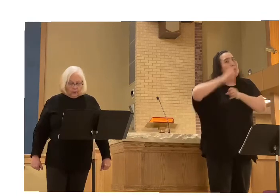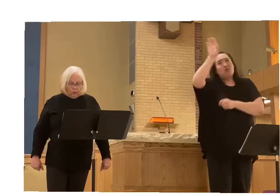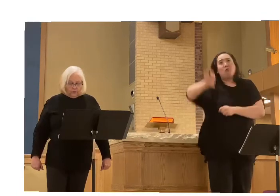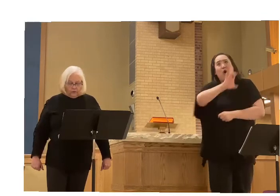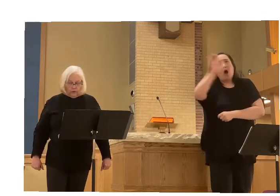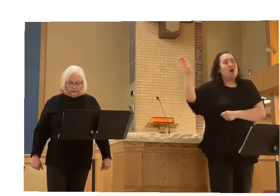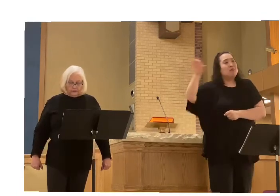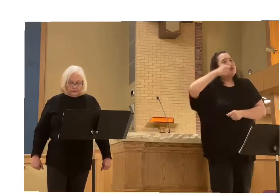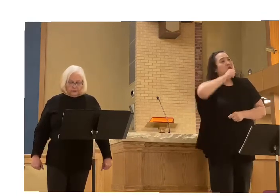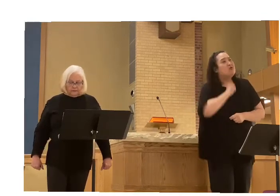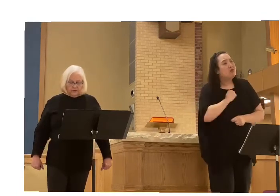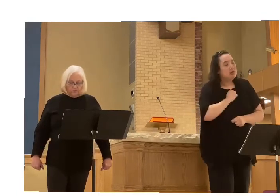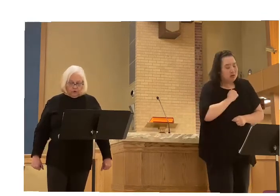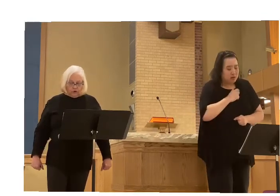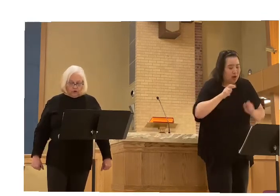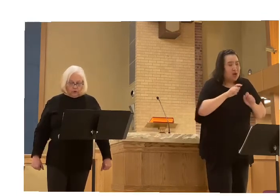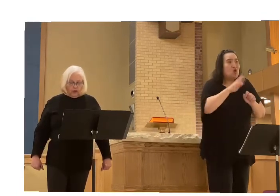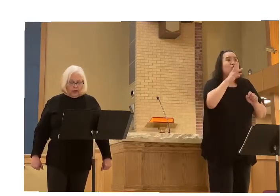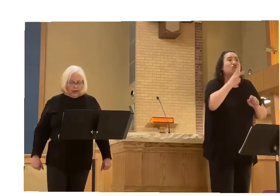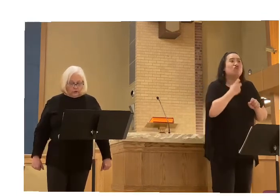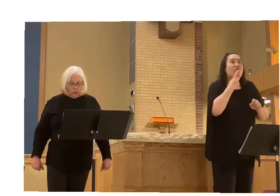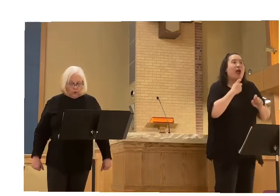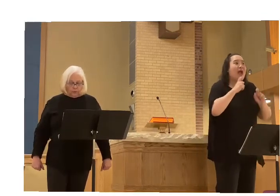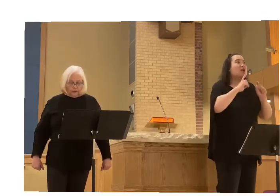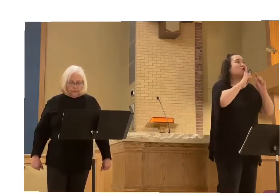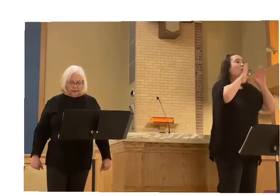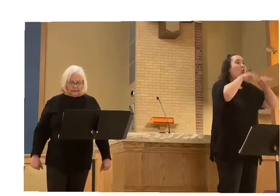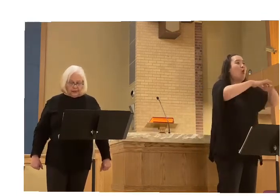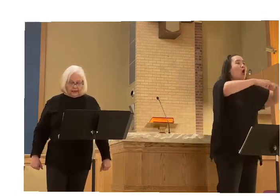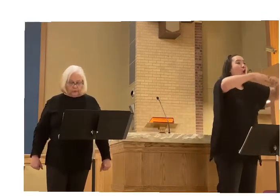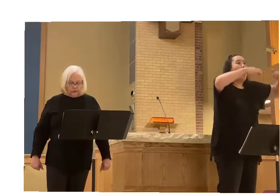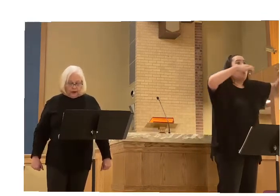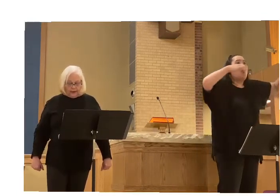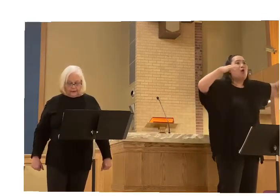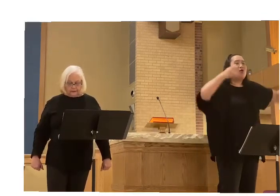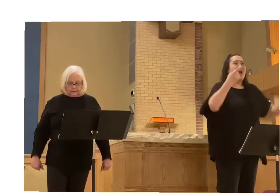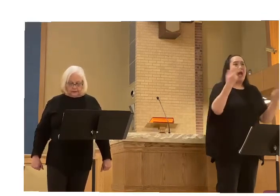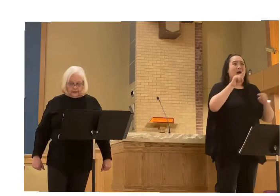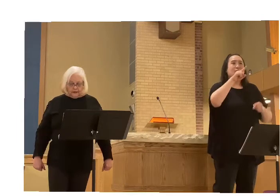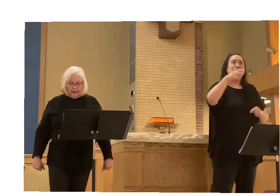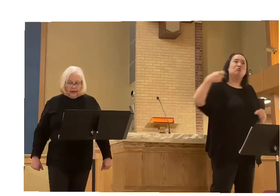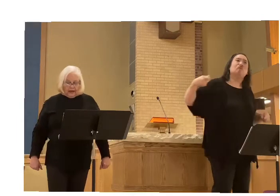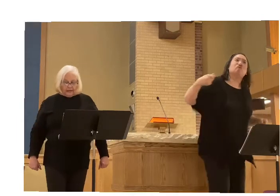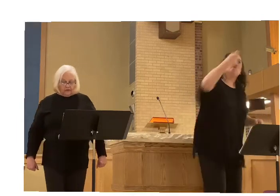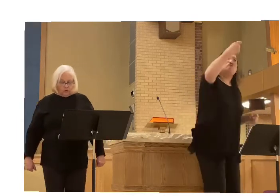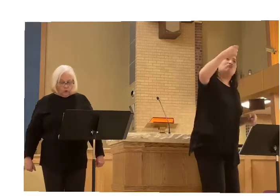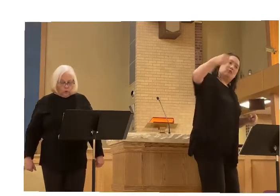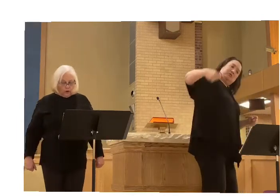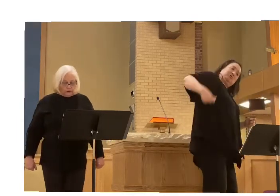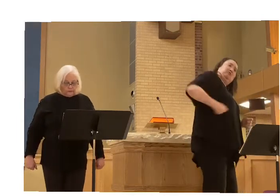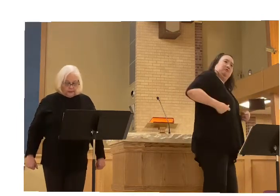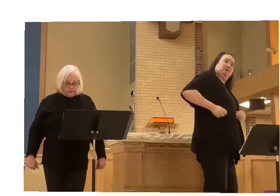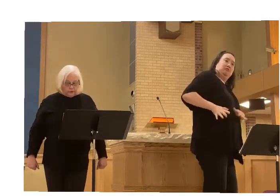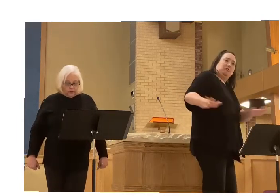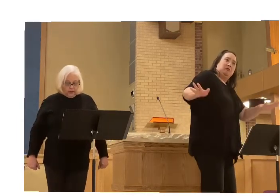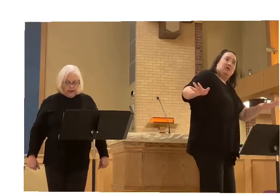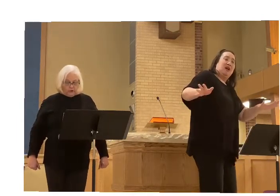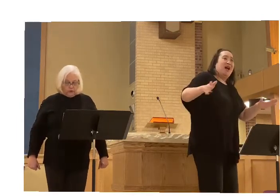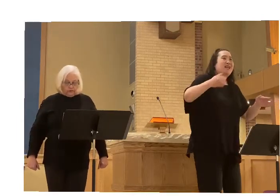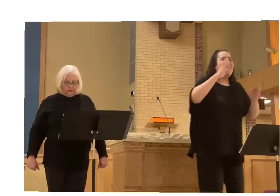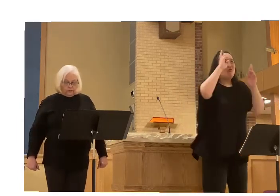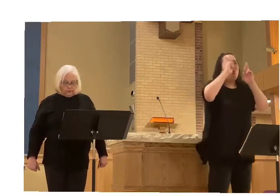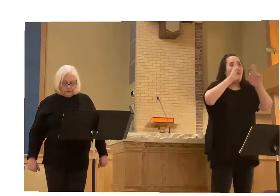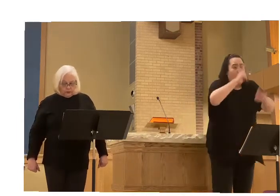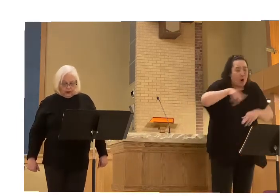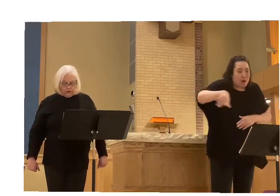I opened up the Red Sea before you, and you opened up my side with a lance. I gave you a royal scepter, and you